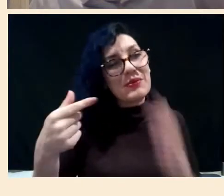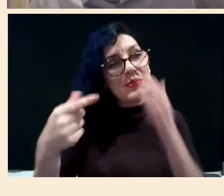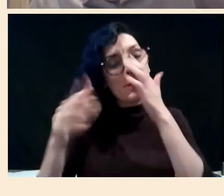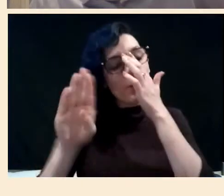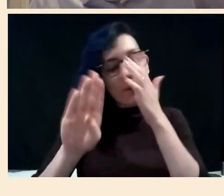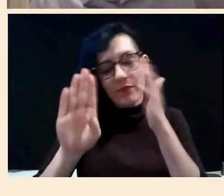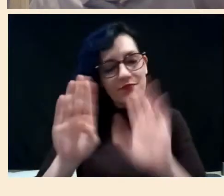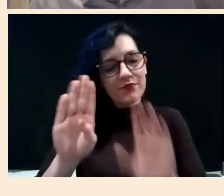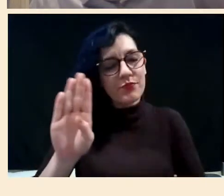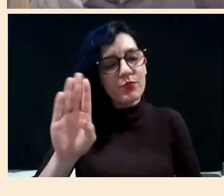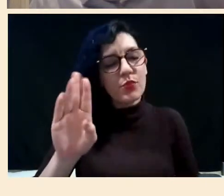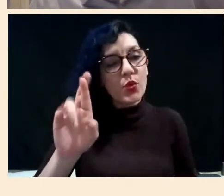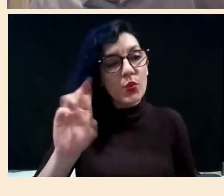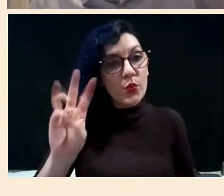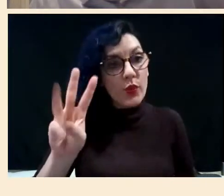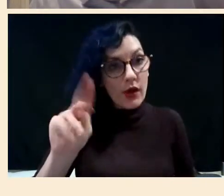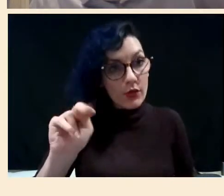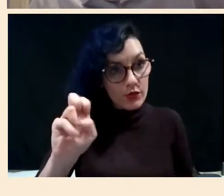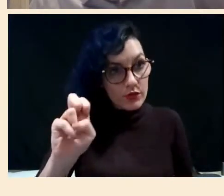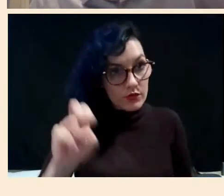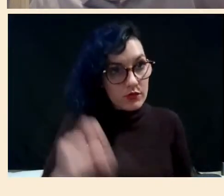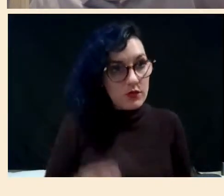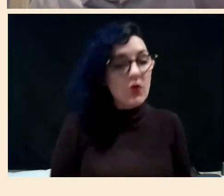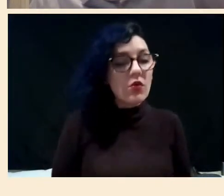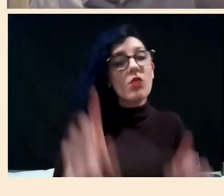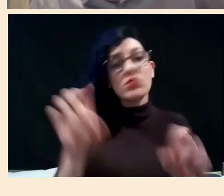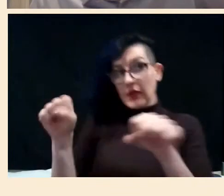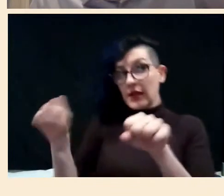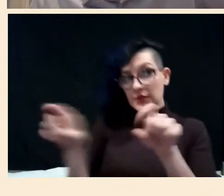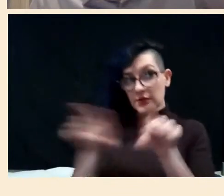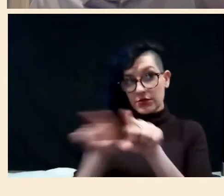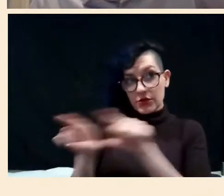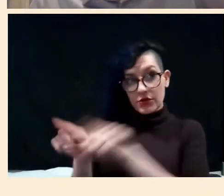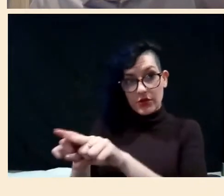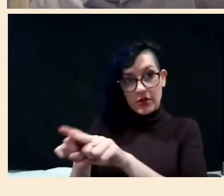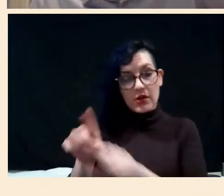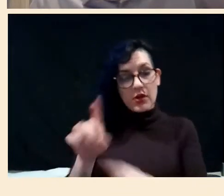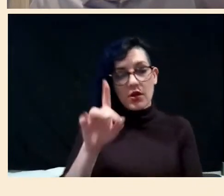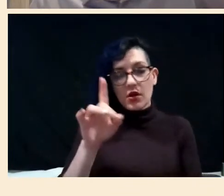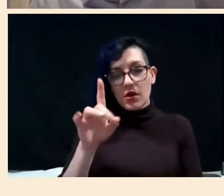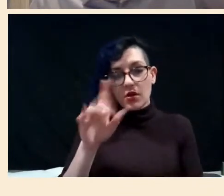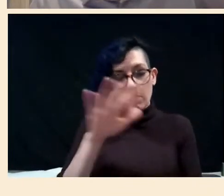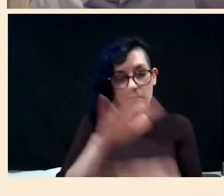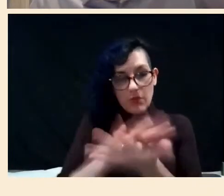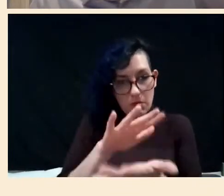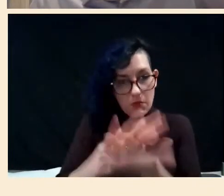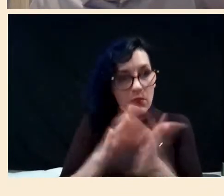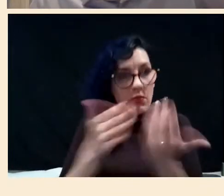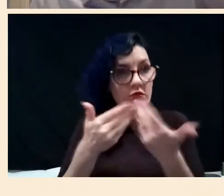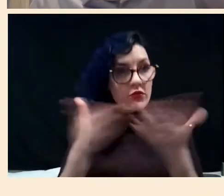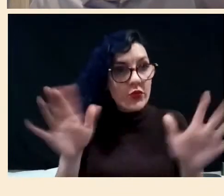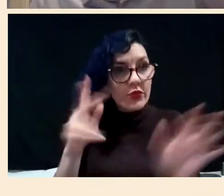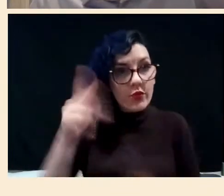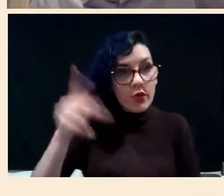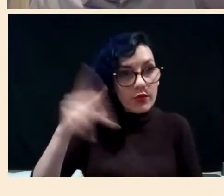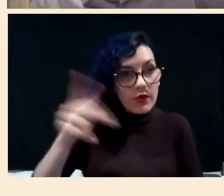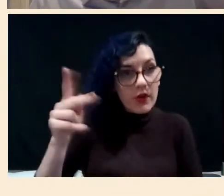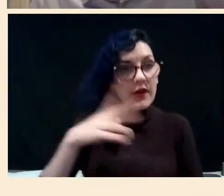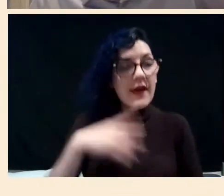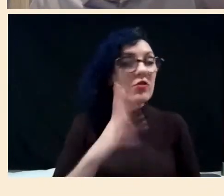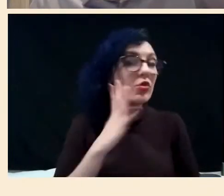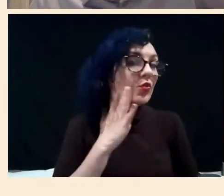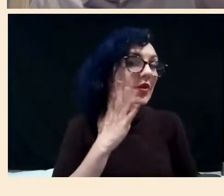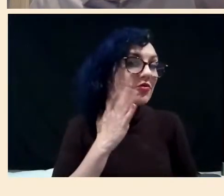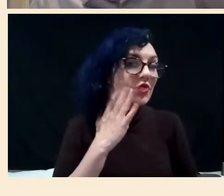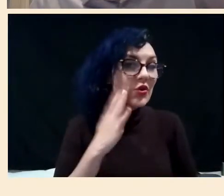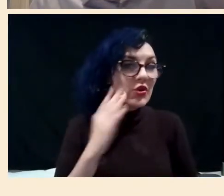of those, but also the Portland Public Schools, the racial equity. I thought that was a good one that made it pointed out some things that really need to be changed in our